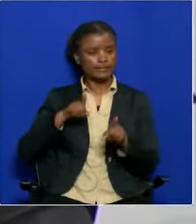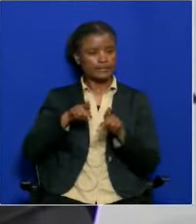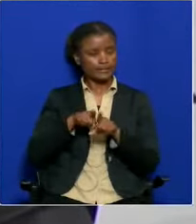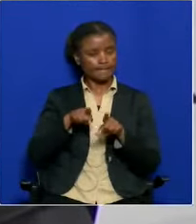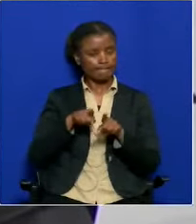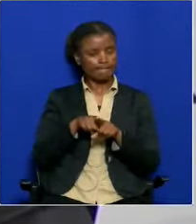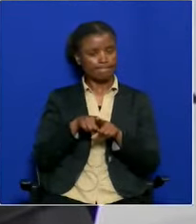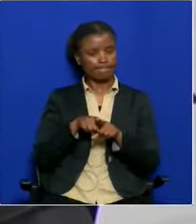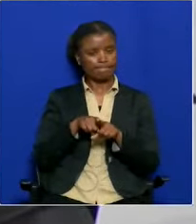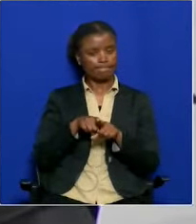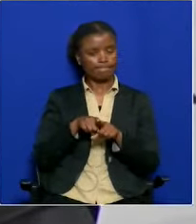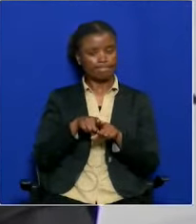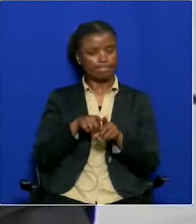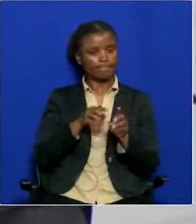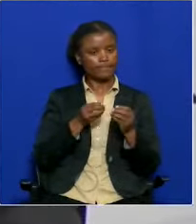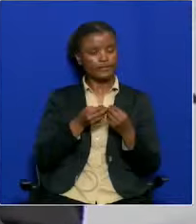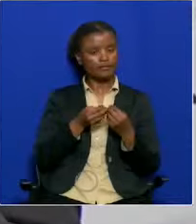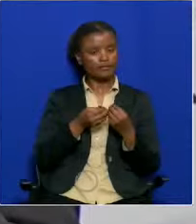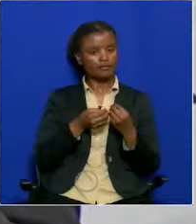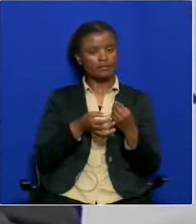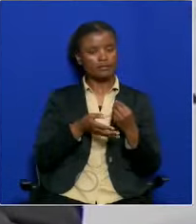The same